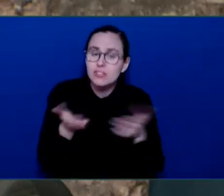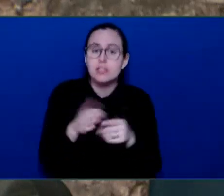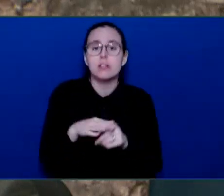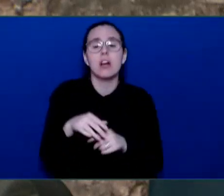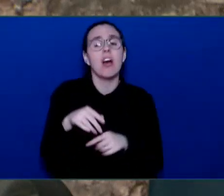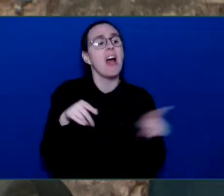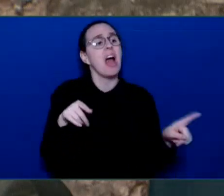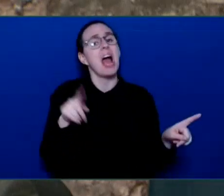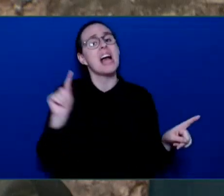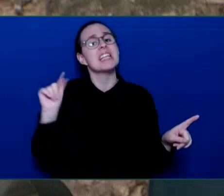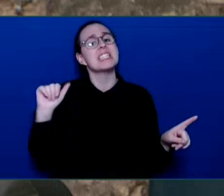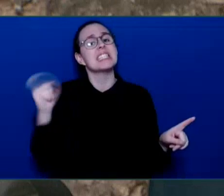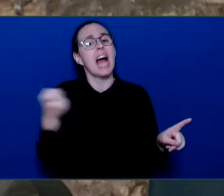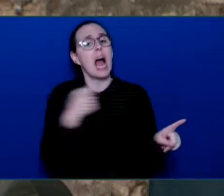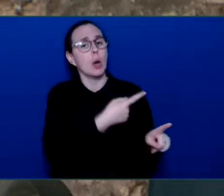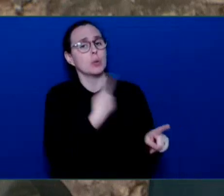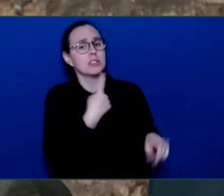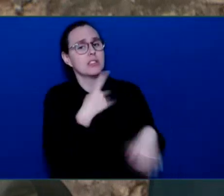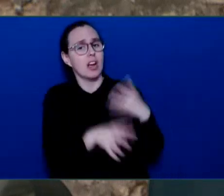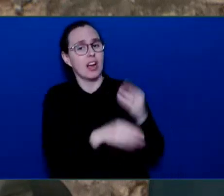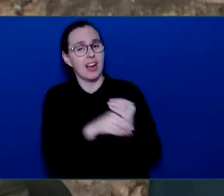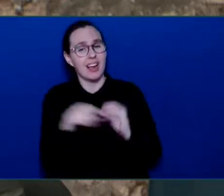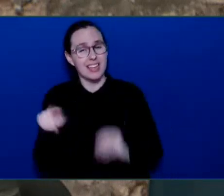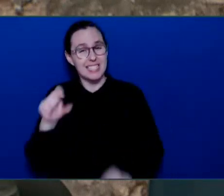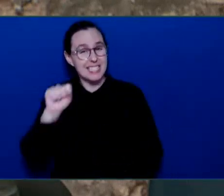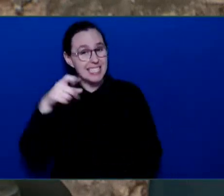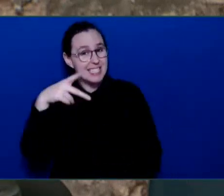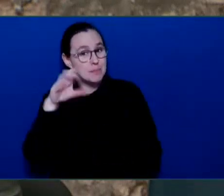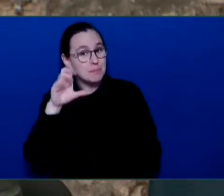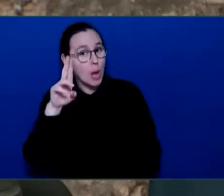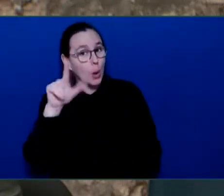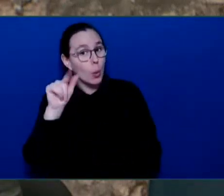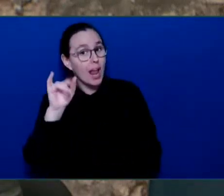more housing on the market, more housing ever.